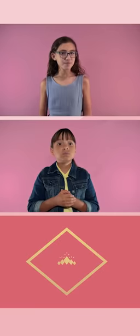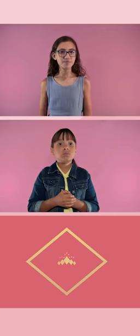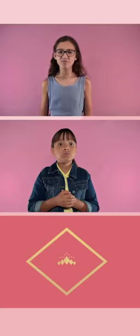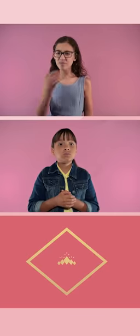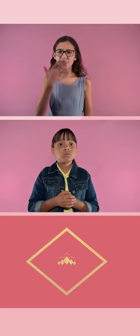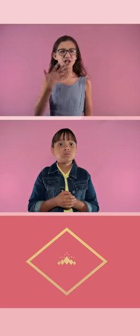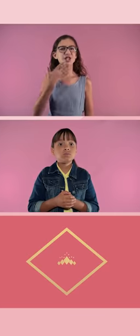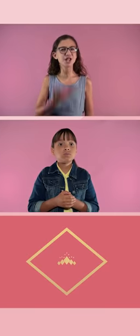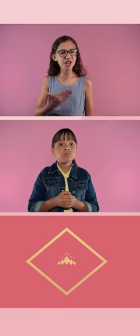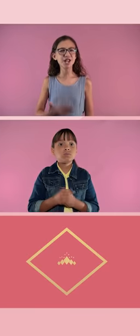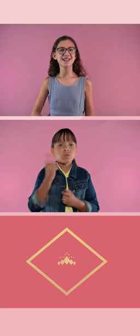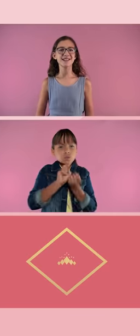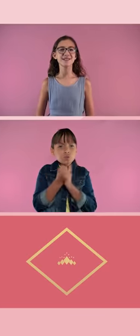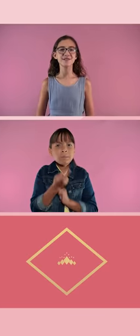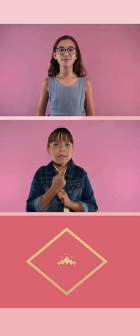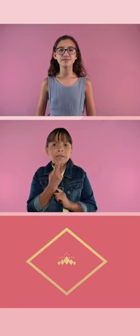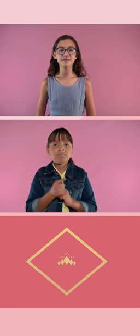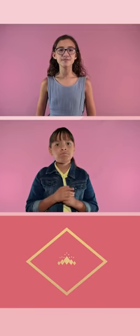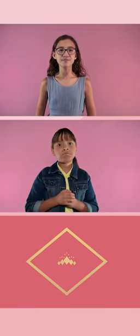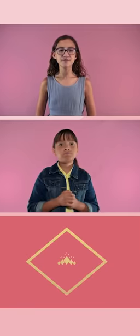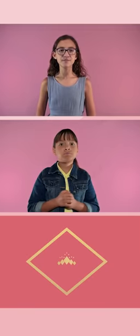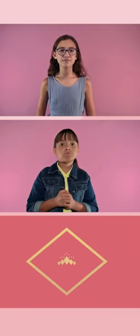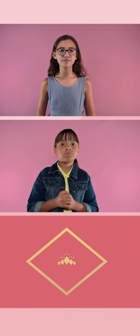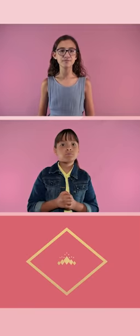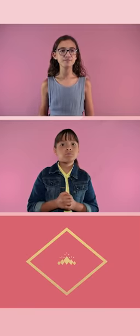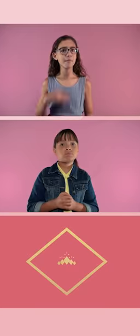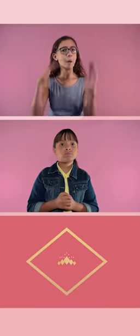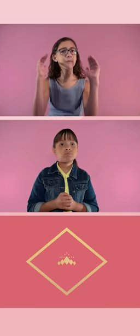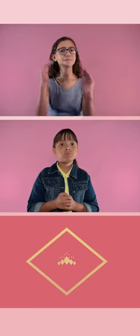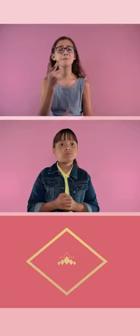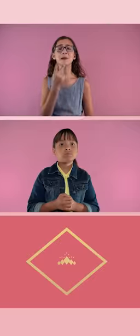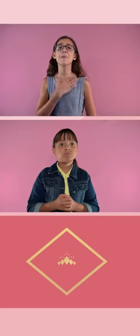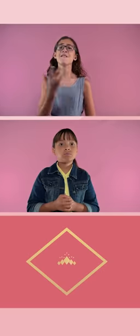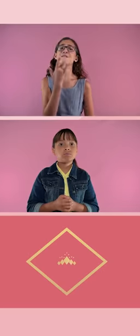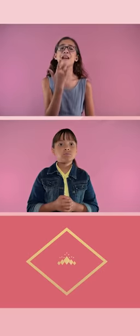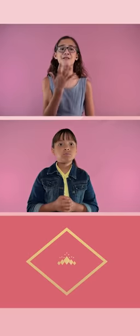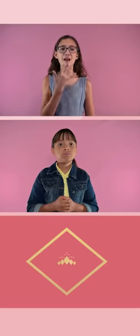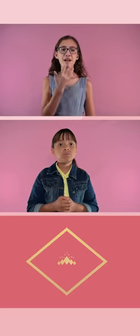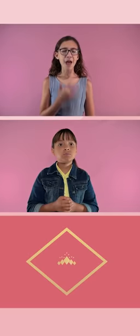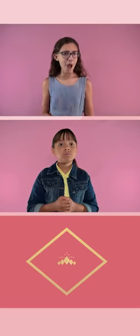Mmm. It looks so good. I wonder if it's gonna turn pink. I hope so. Pink's my favorite color.